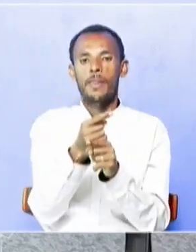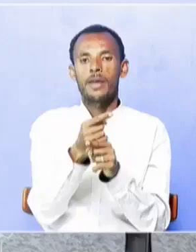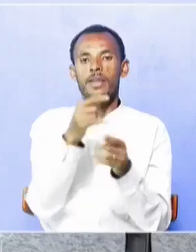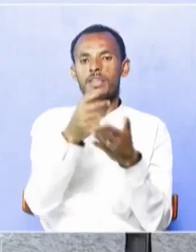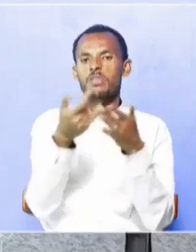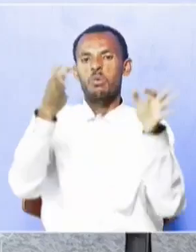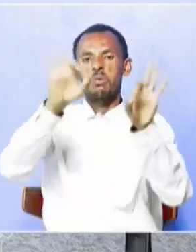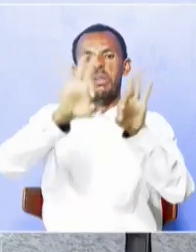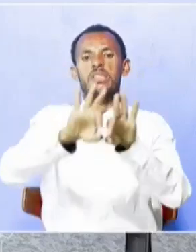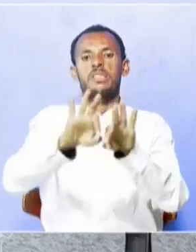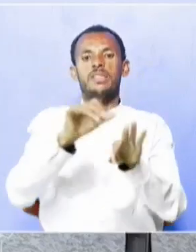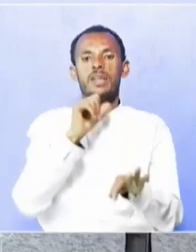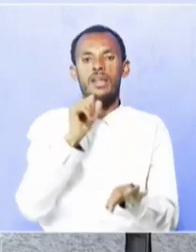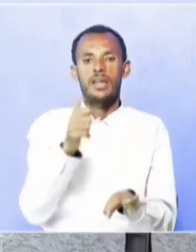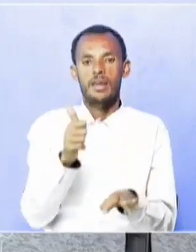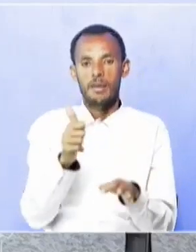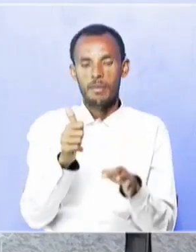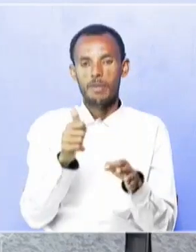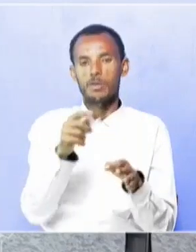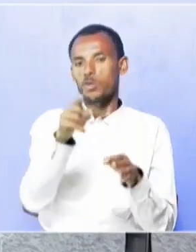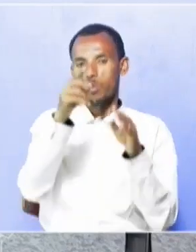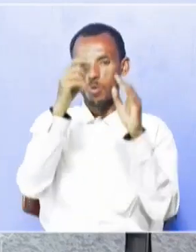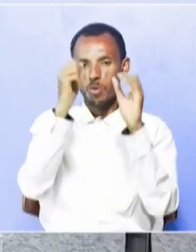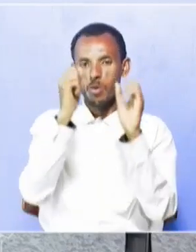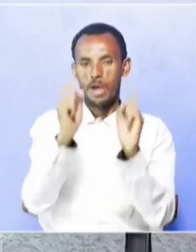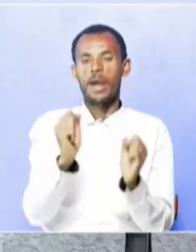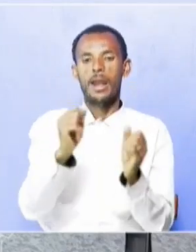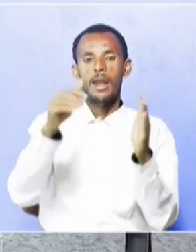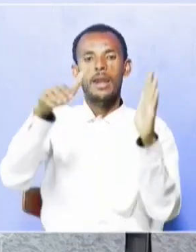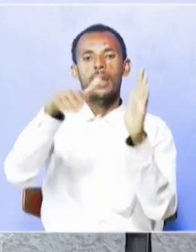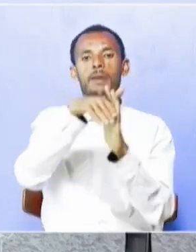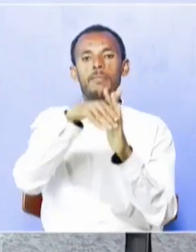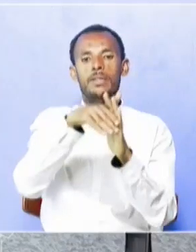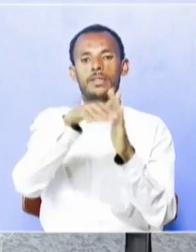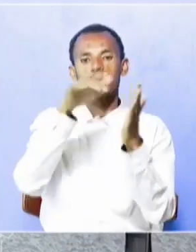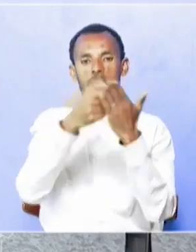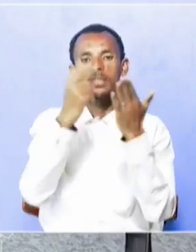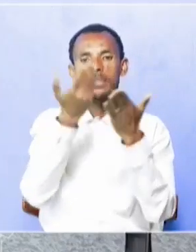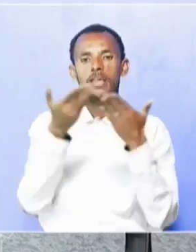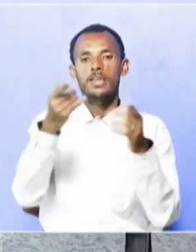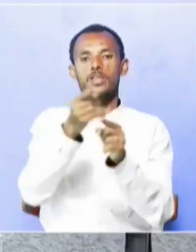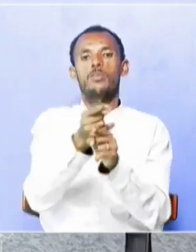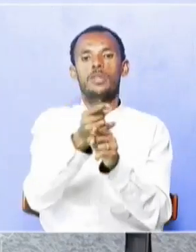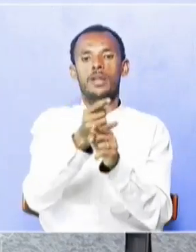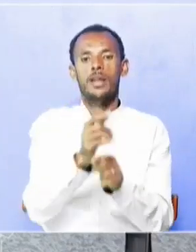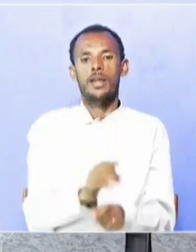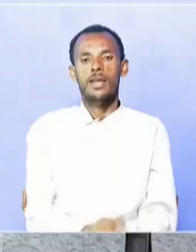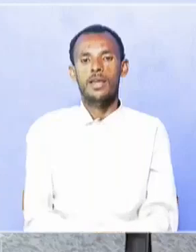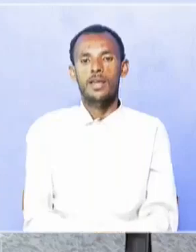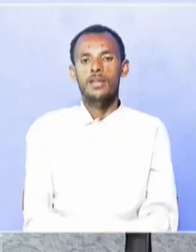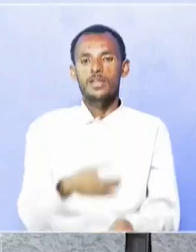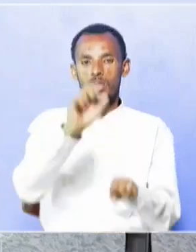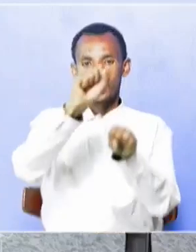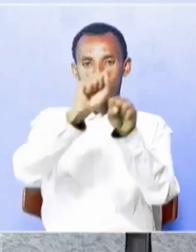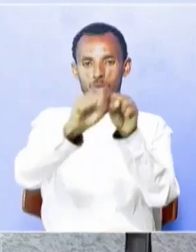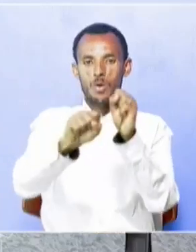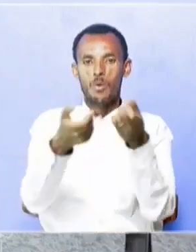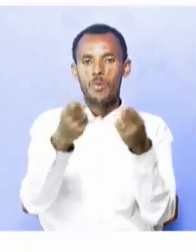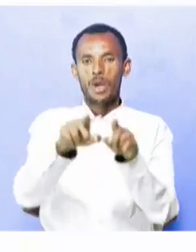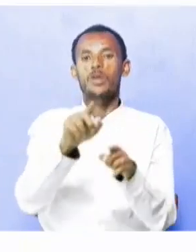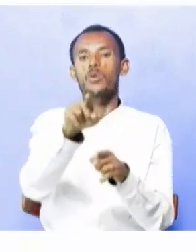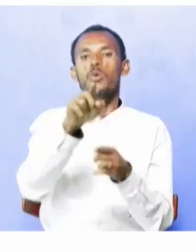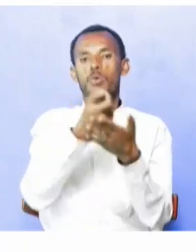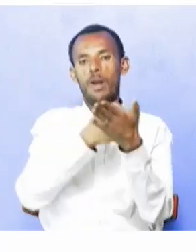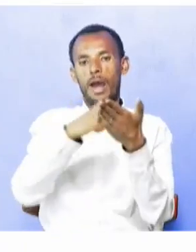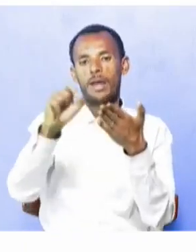not necessary, but you can represent this thing geometrically. Okay, so whenever you